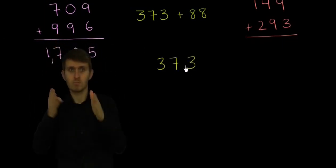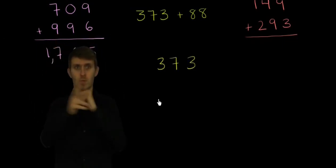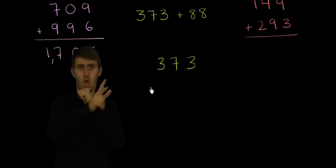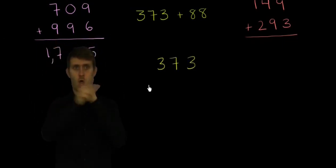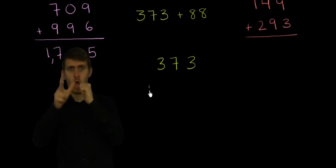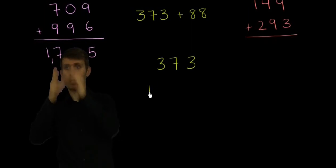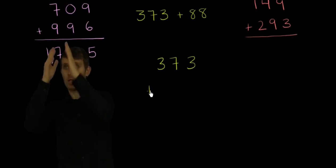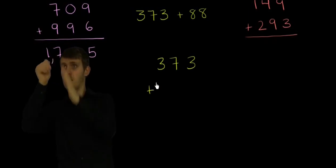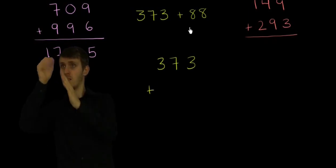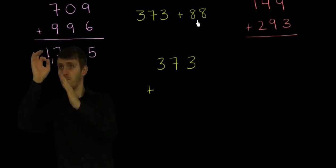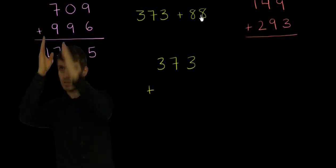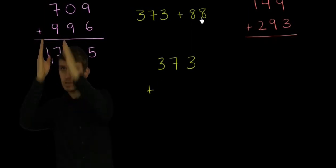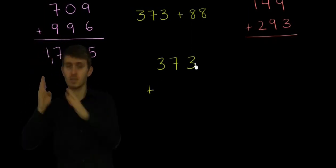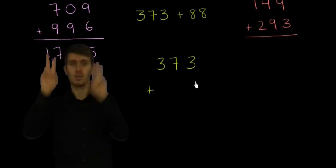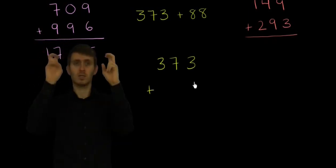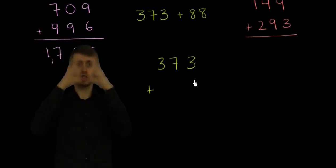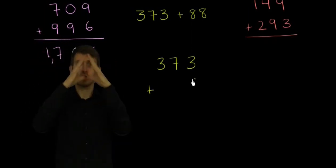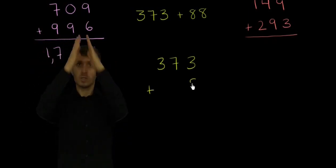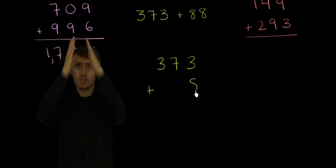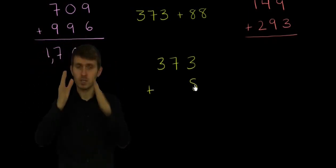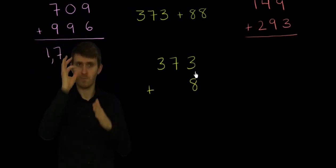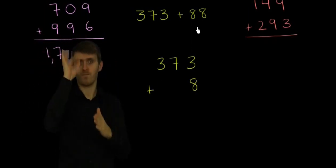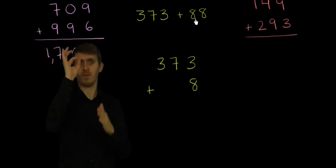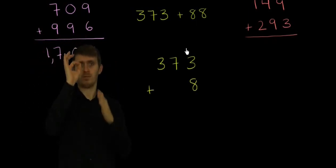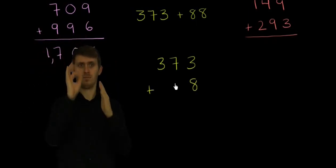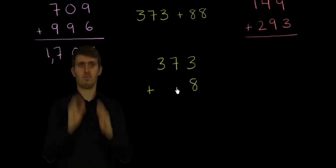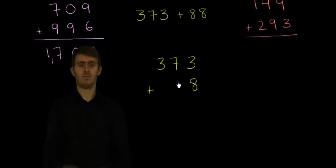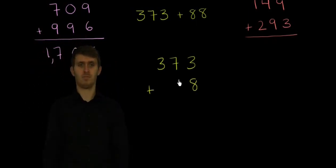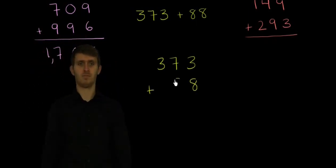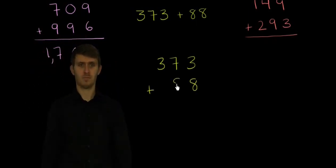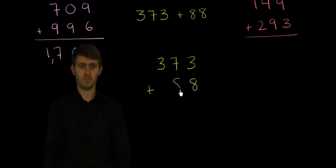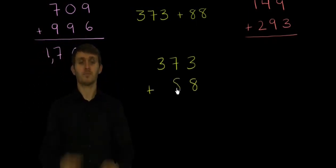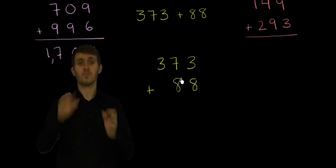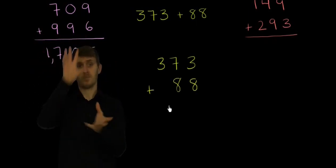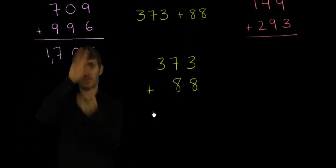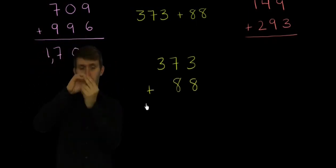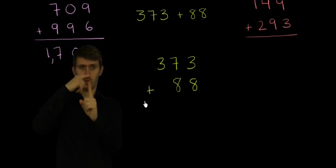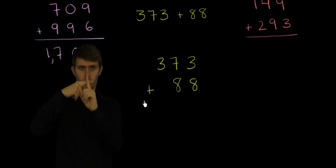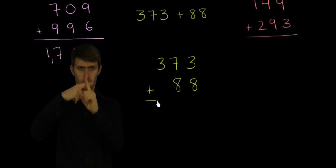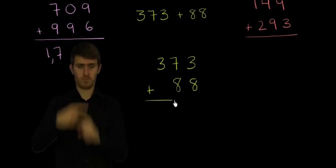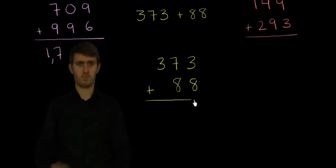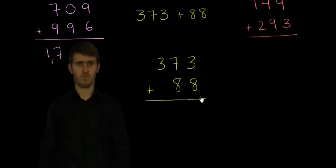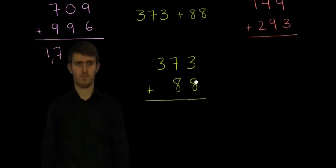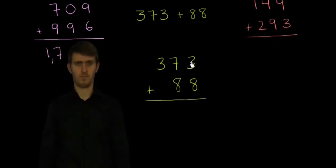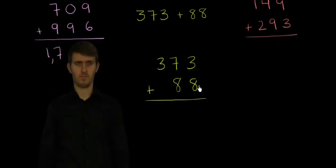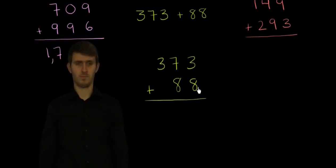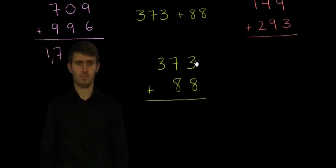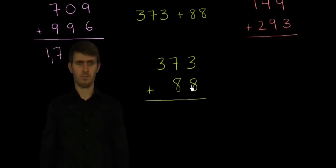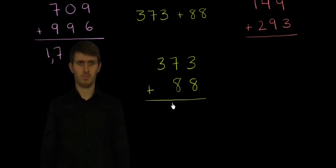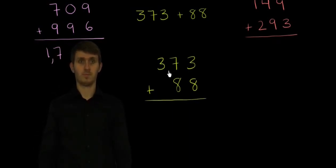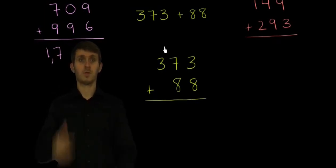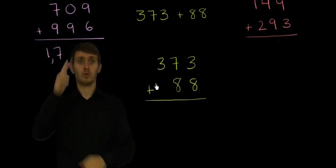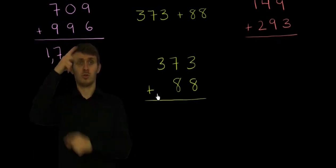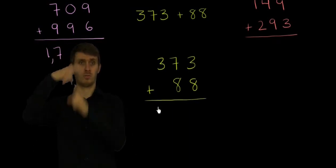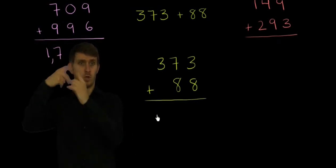373 plus, we want to write the ones place under the ones place and the tens place under the tens place so that we're adding the